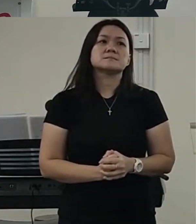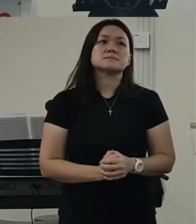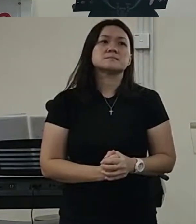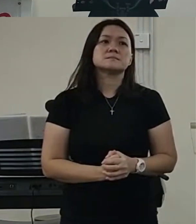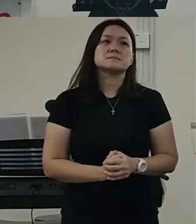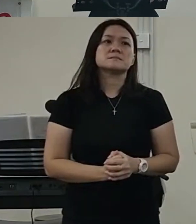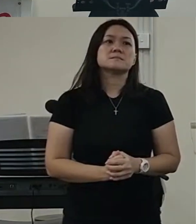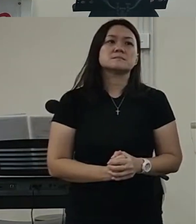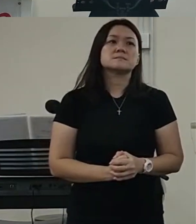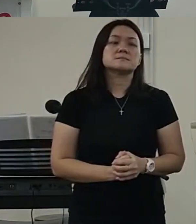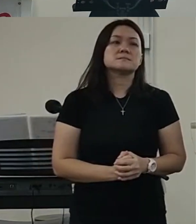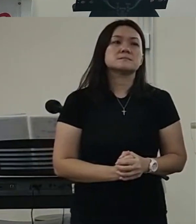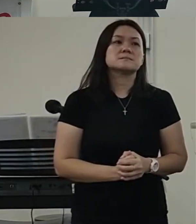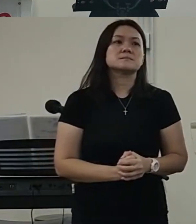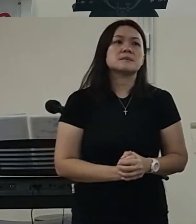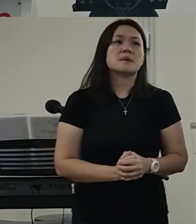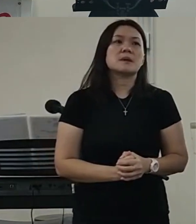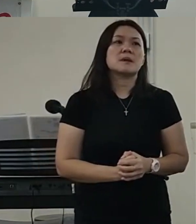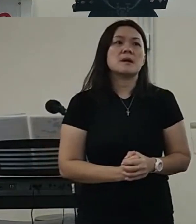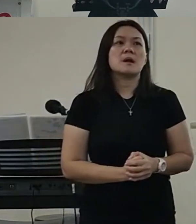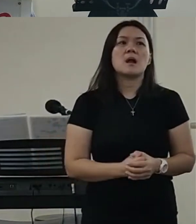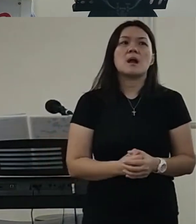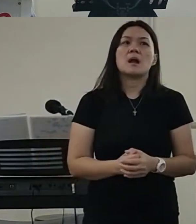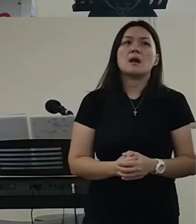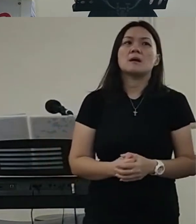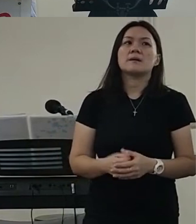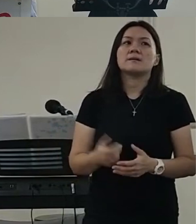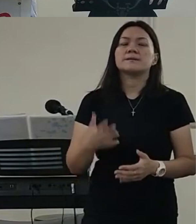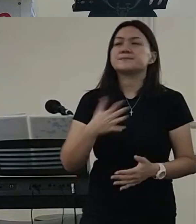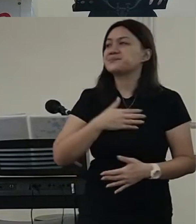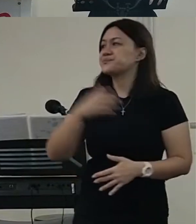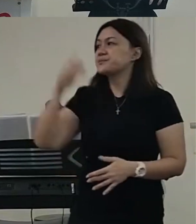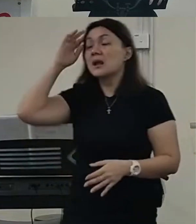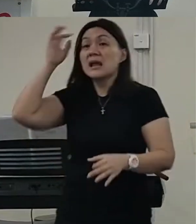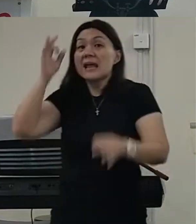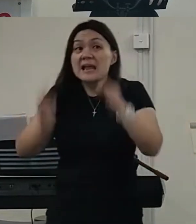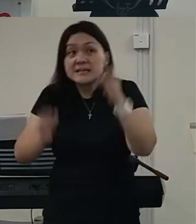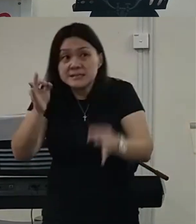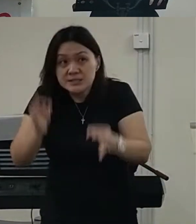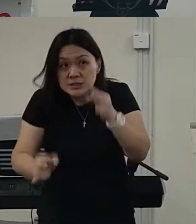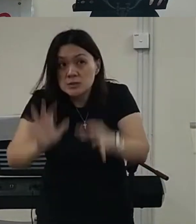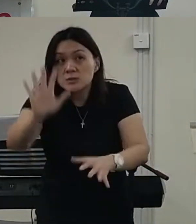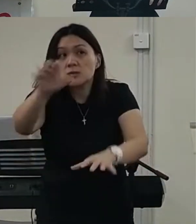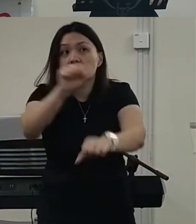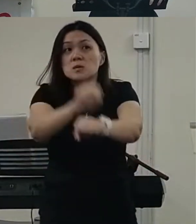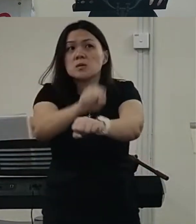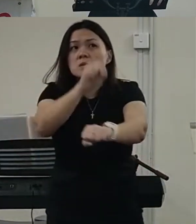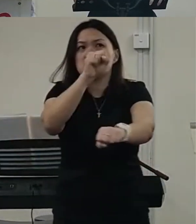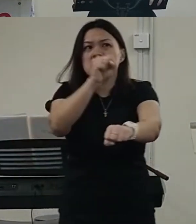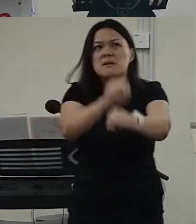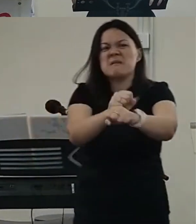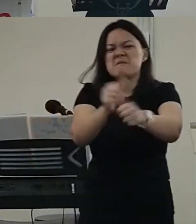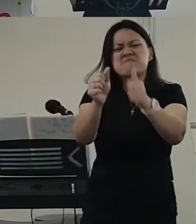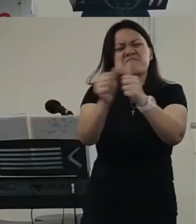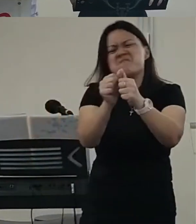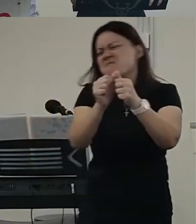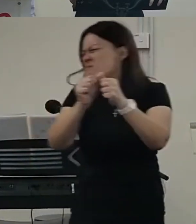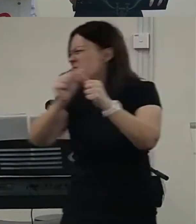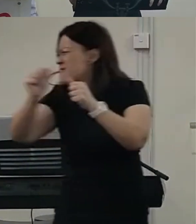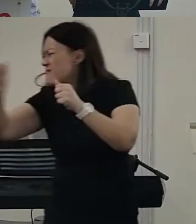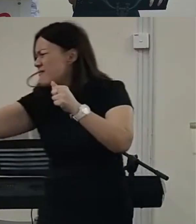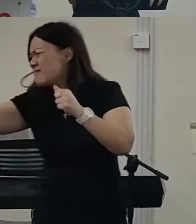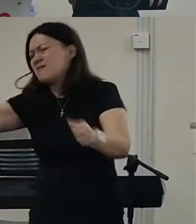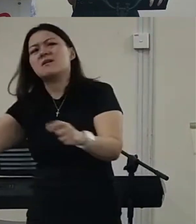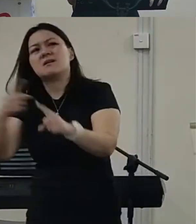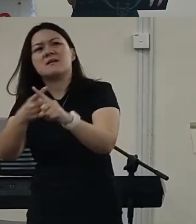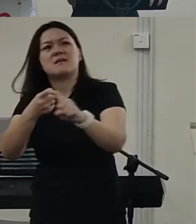he saysI have judgedyour deedsas far from completethere is somethingthat we are doingwhich is goodbut we